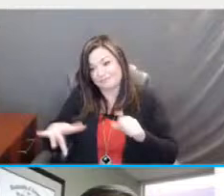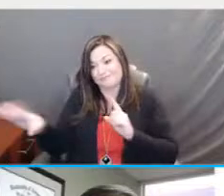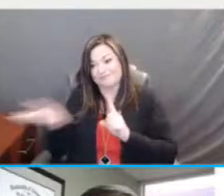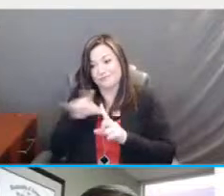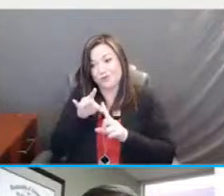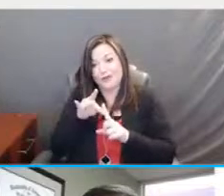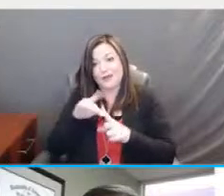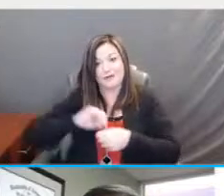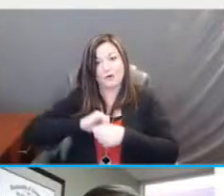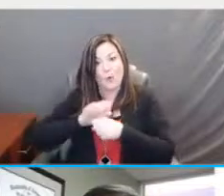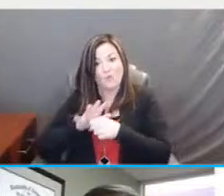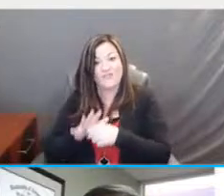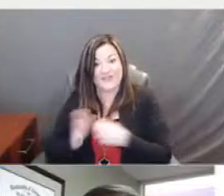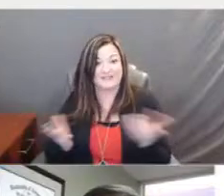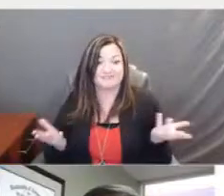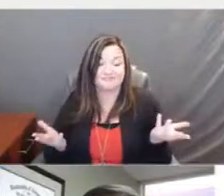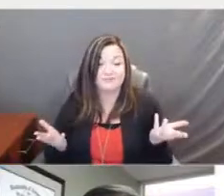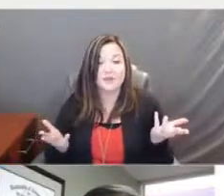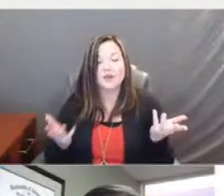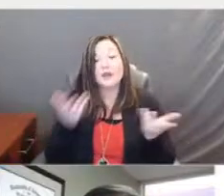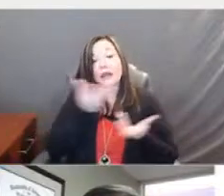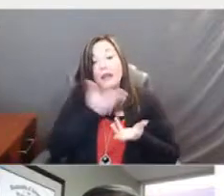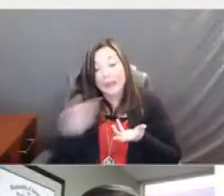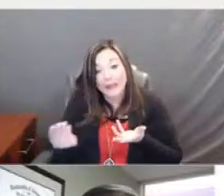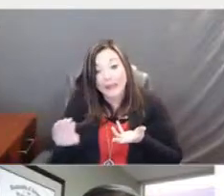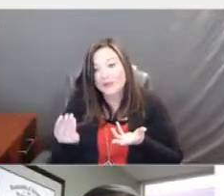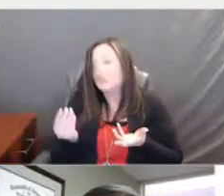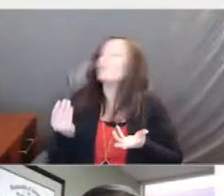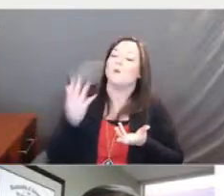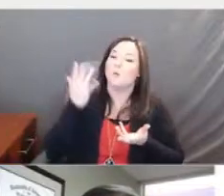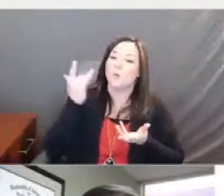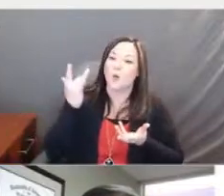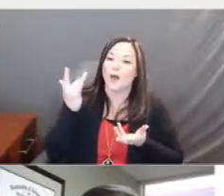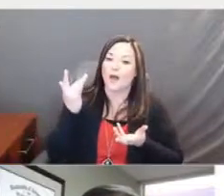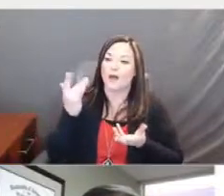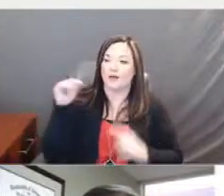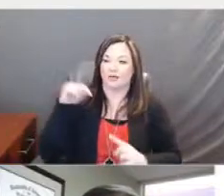getting the virus? And why